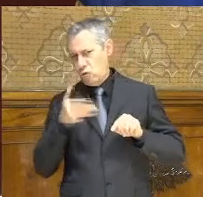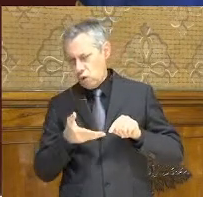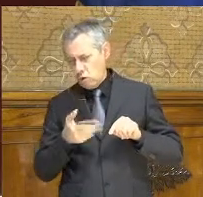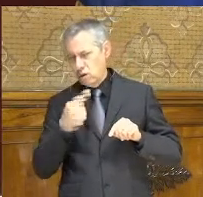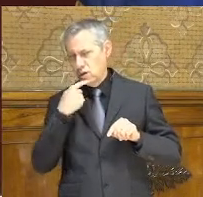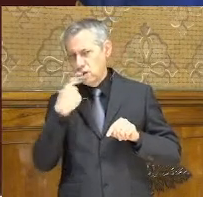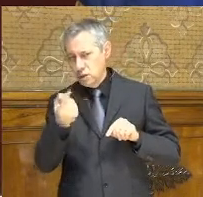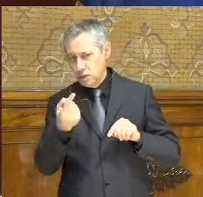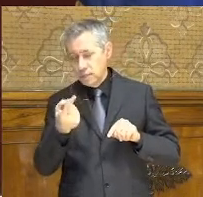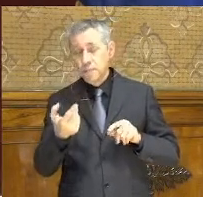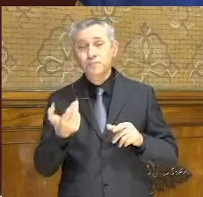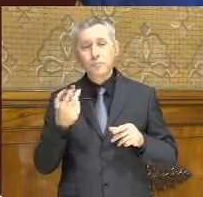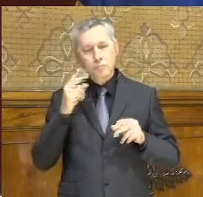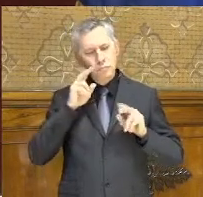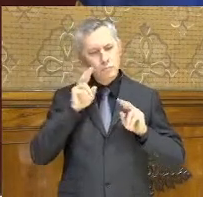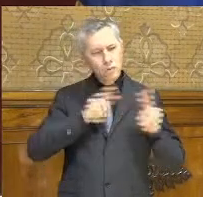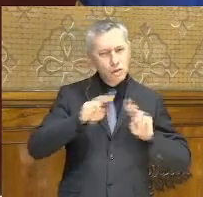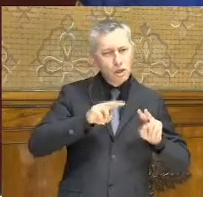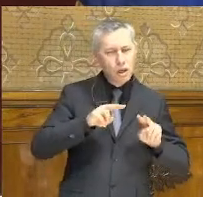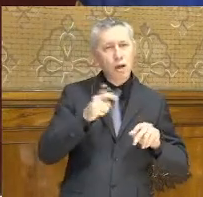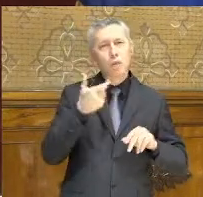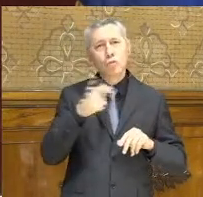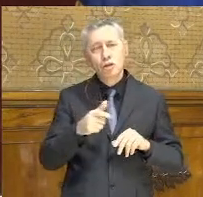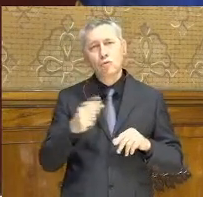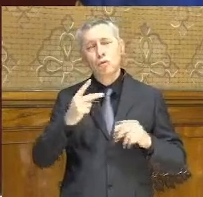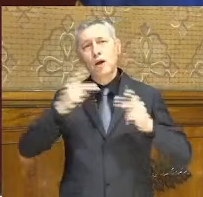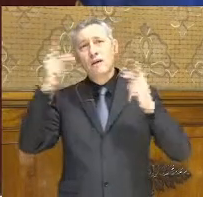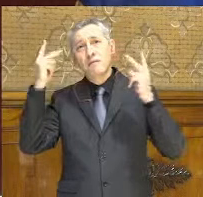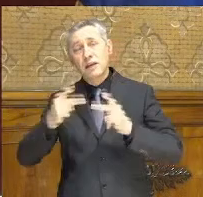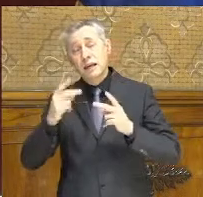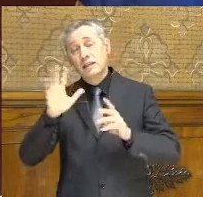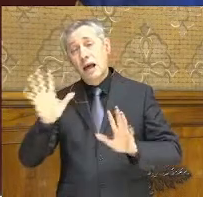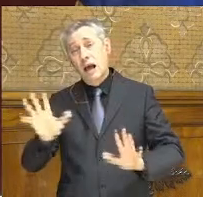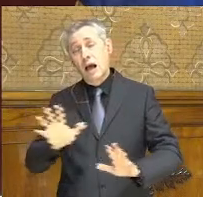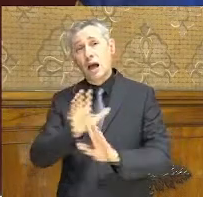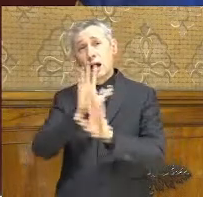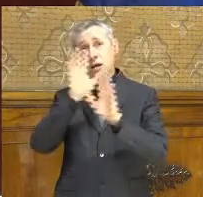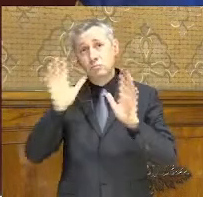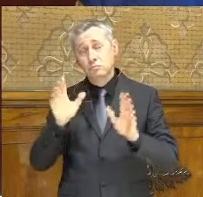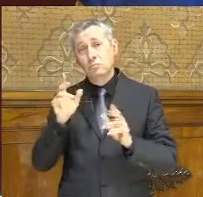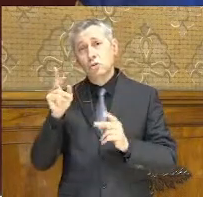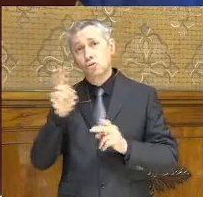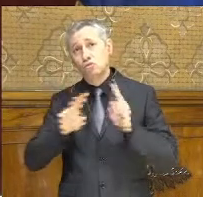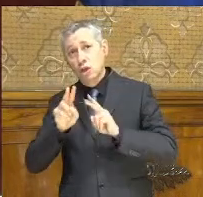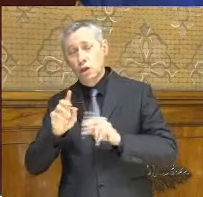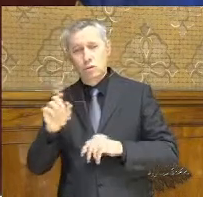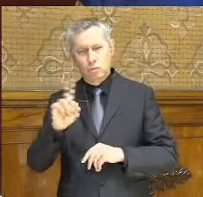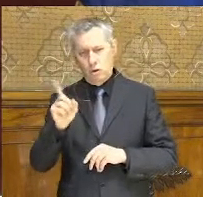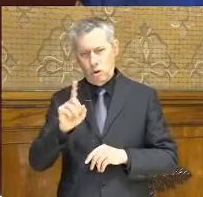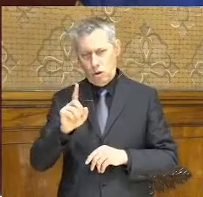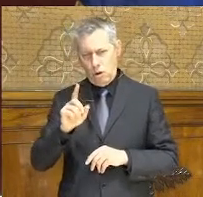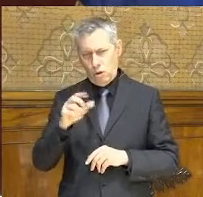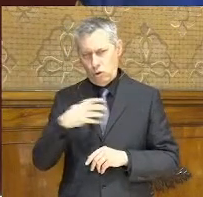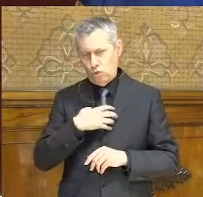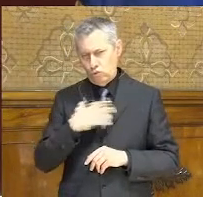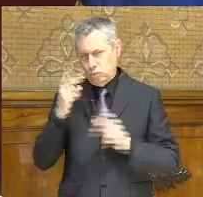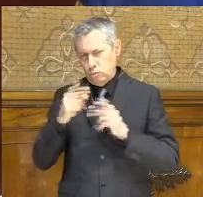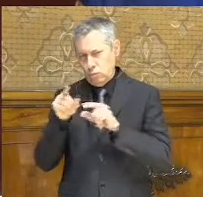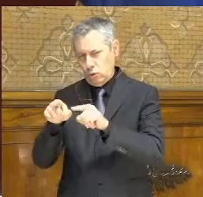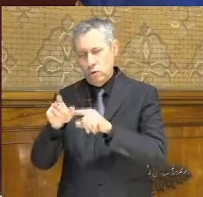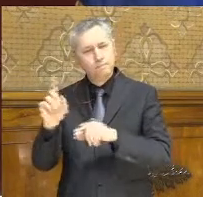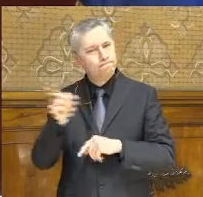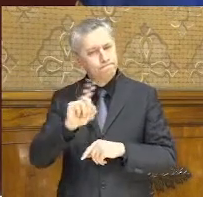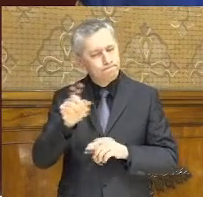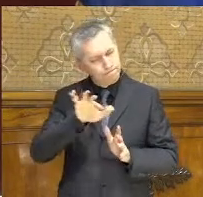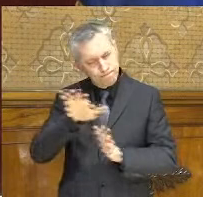a Kantian analytics of truth, the conditions in which true knowledge is possible, but by what might be